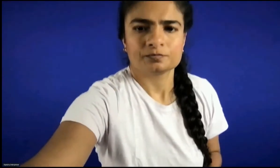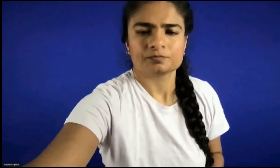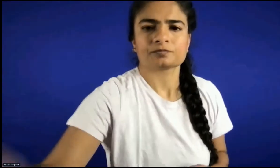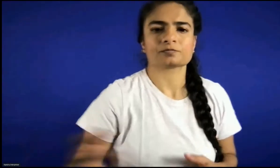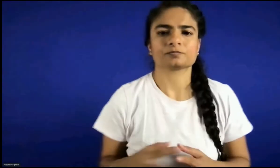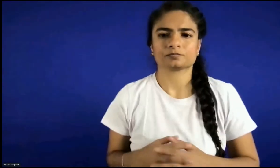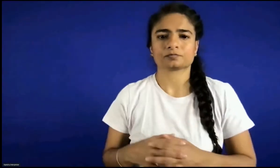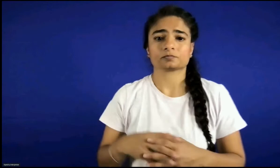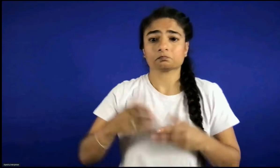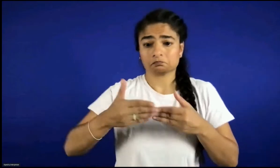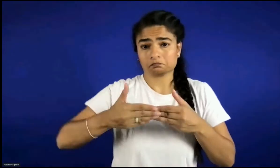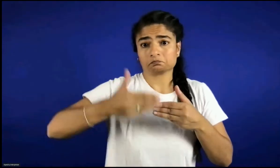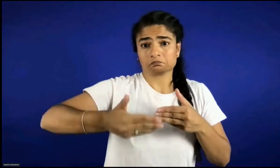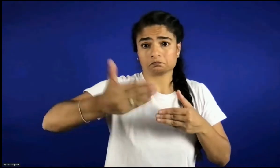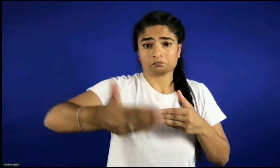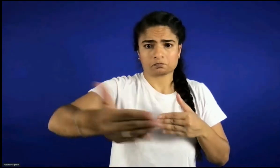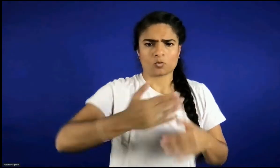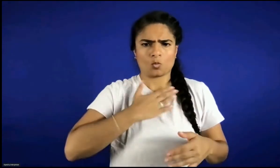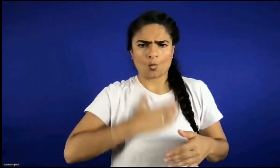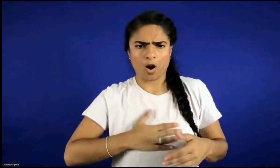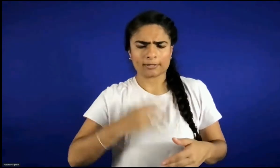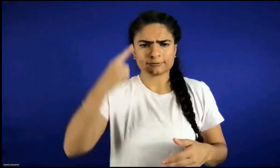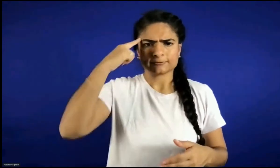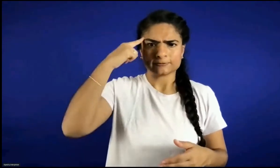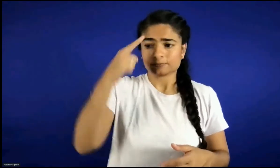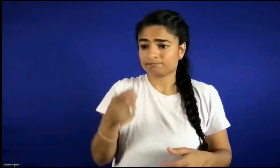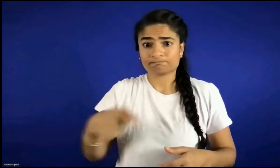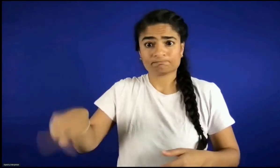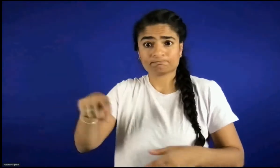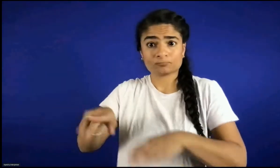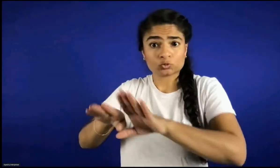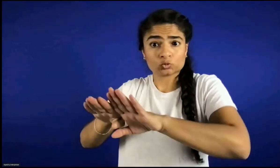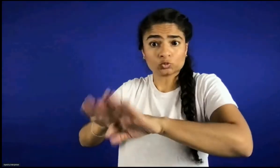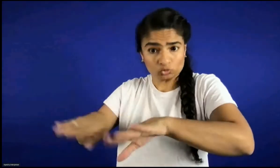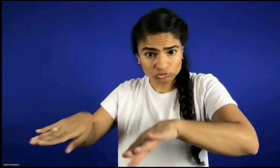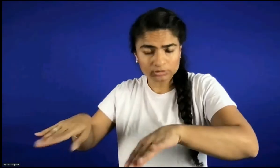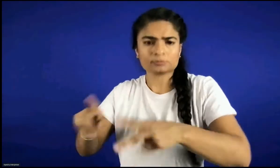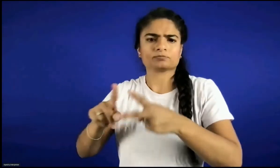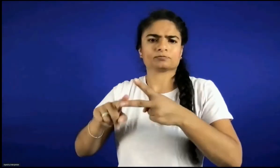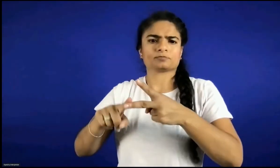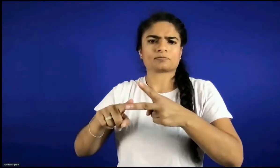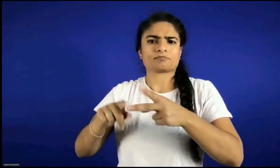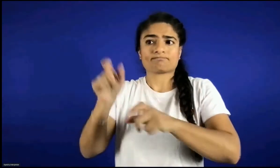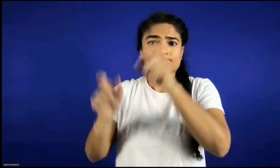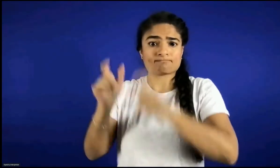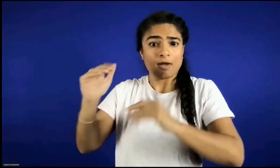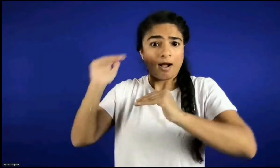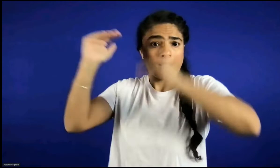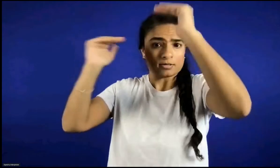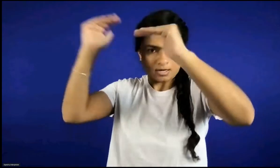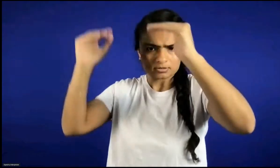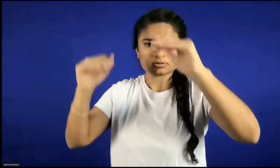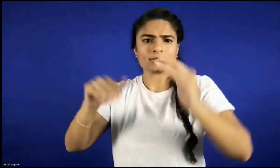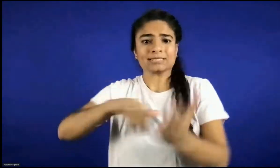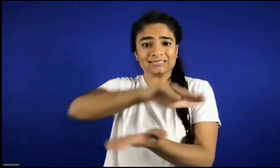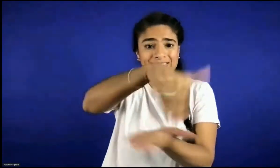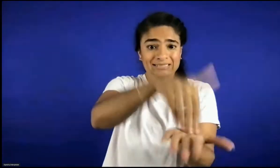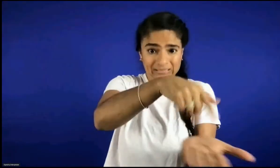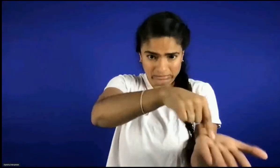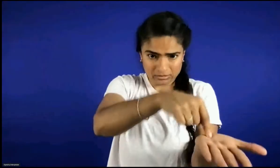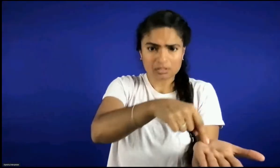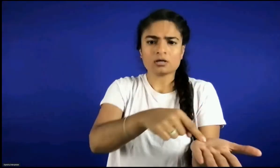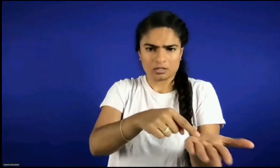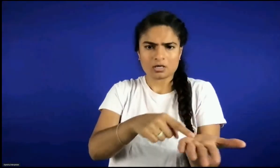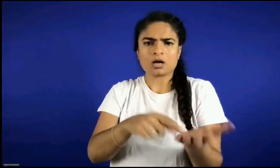and adults in our centers can raise their concerns. What we are also trying to do, because